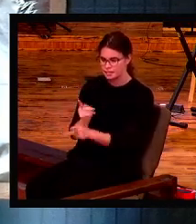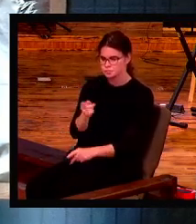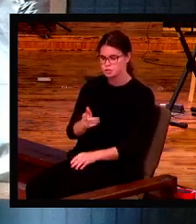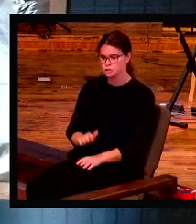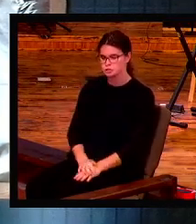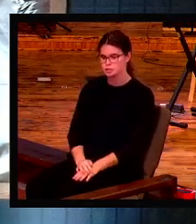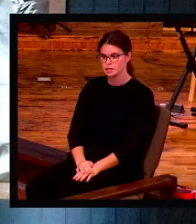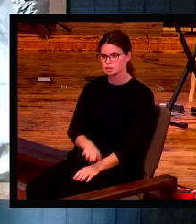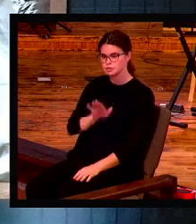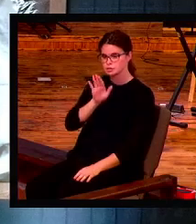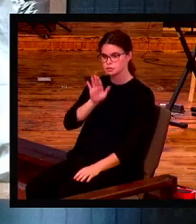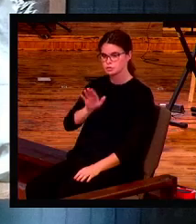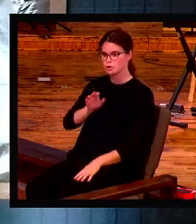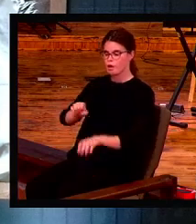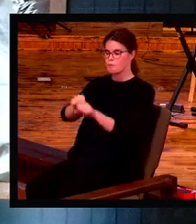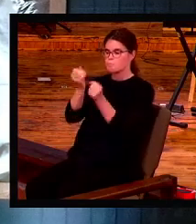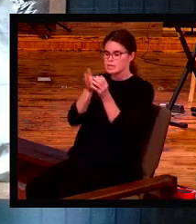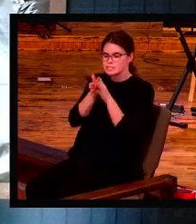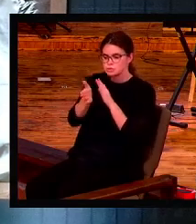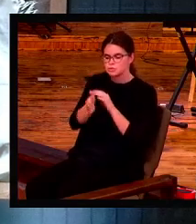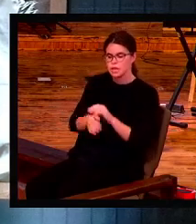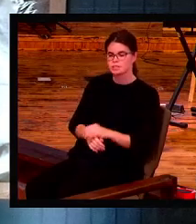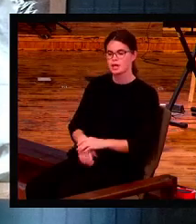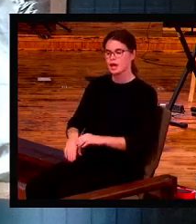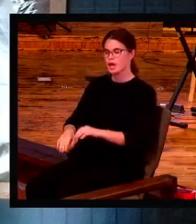no longer the thing that could break you.